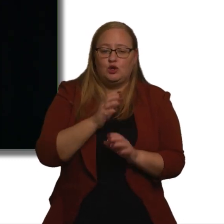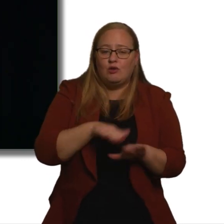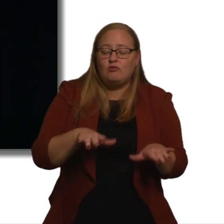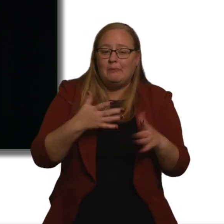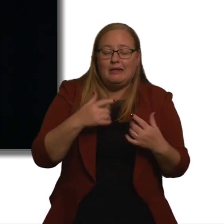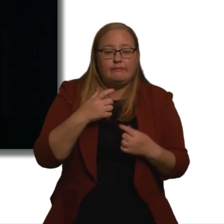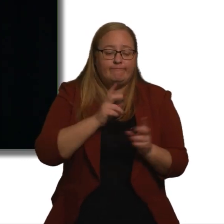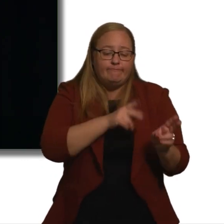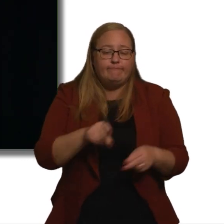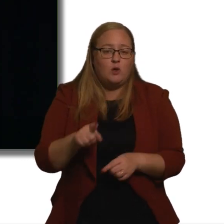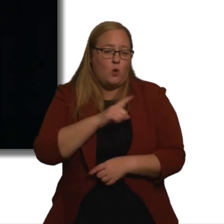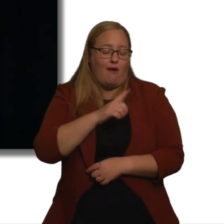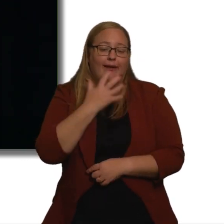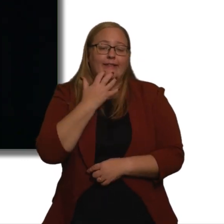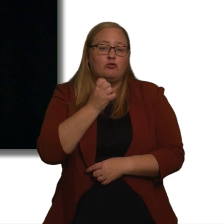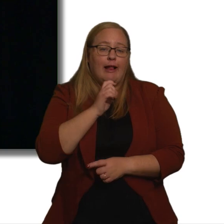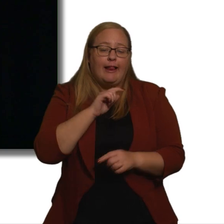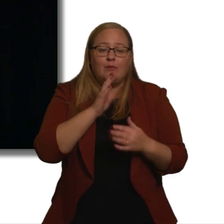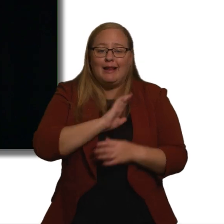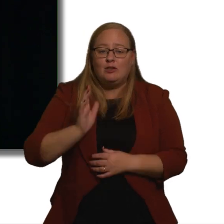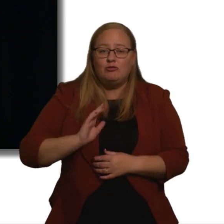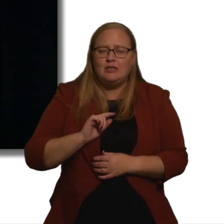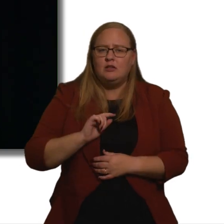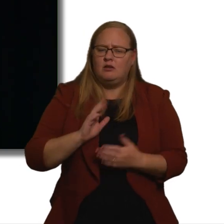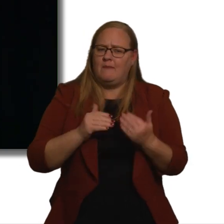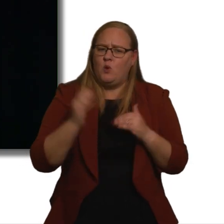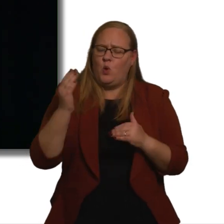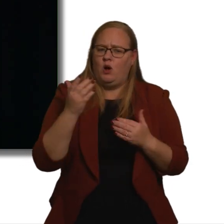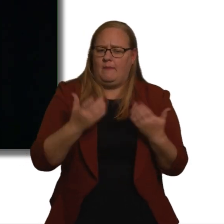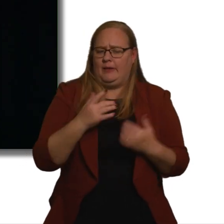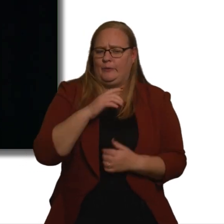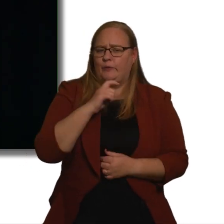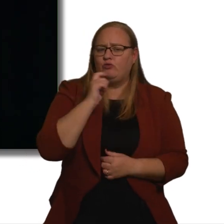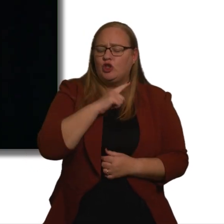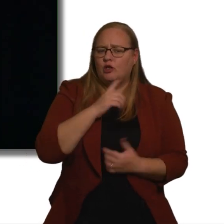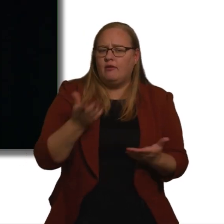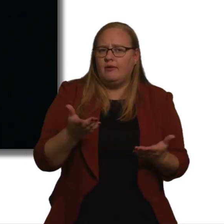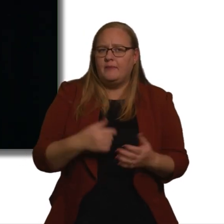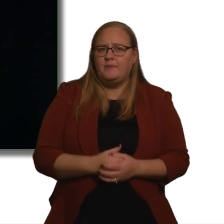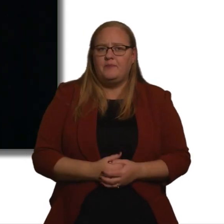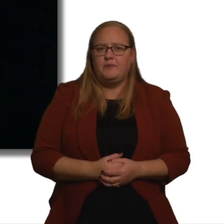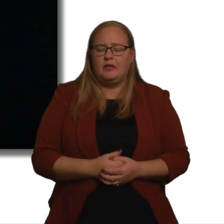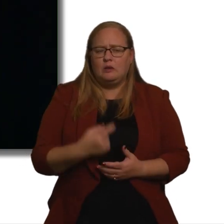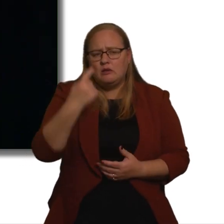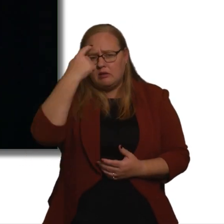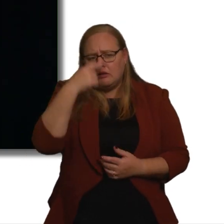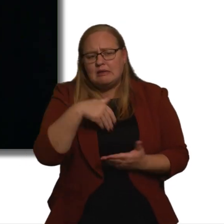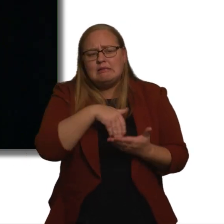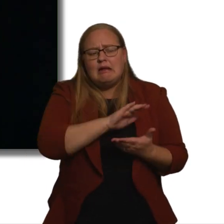military. Will the Society be reviewing its purchasing and sales of Israeli goods?